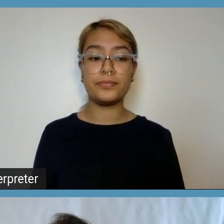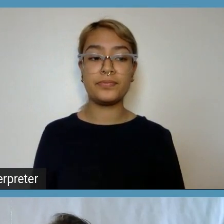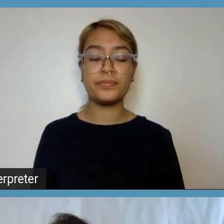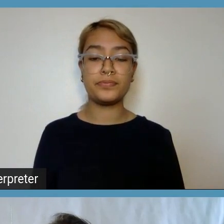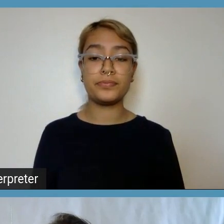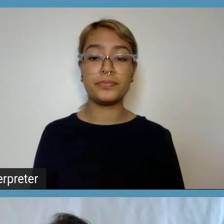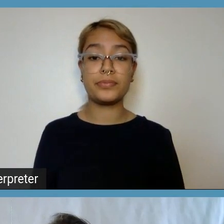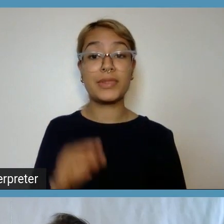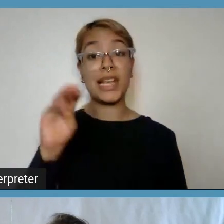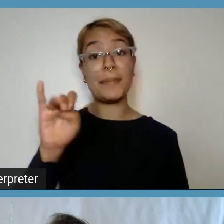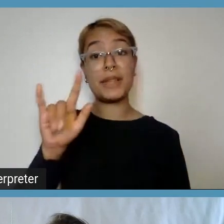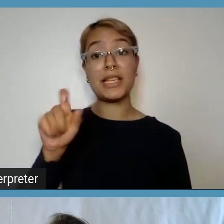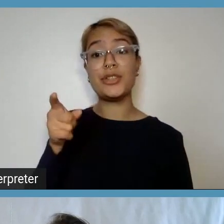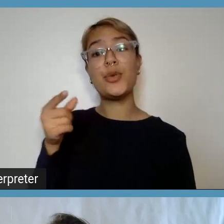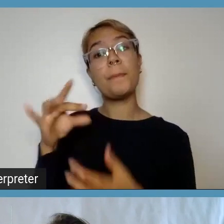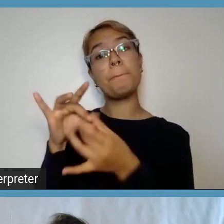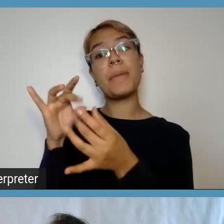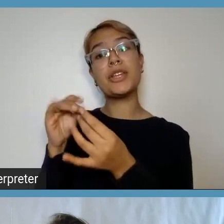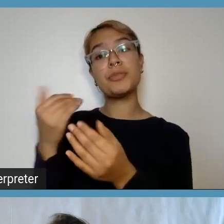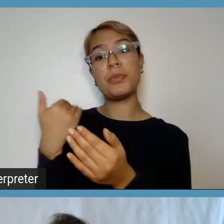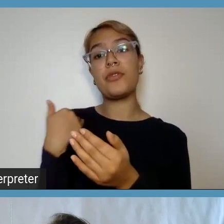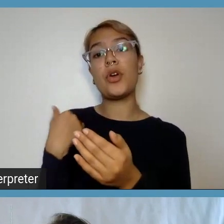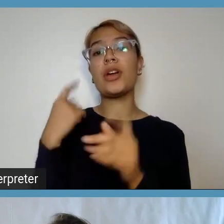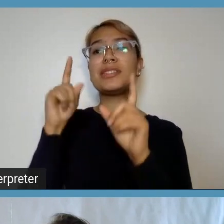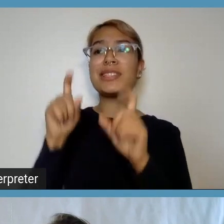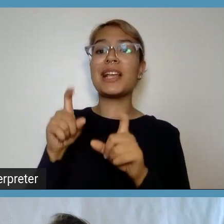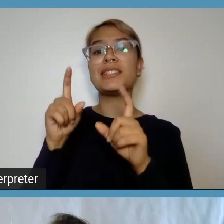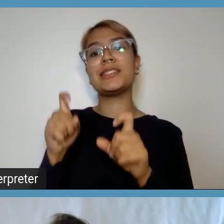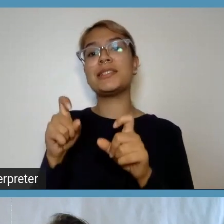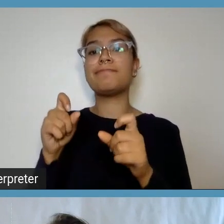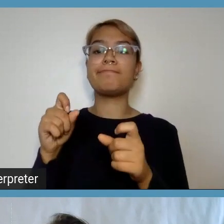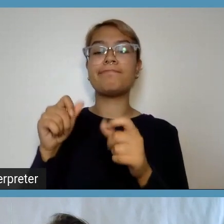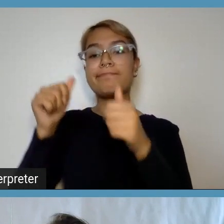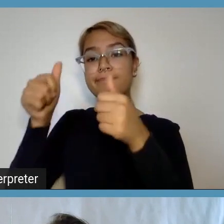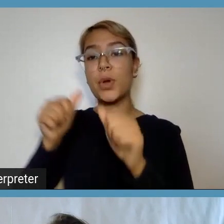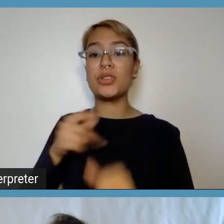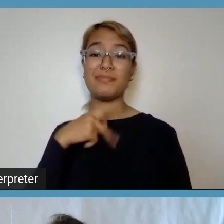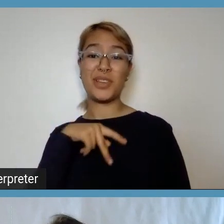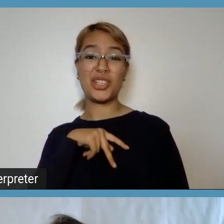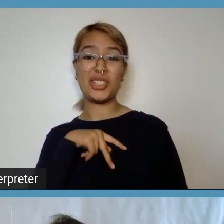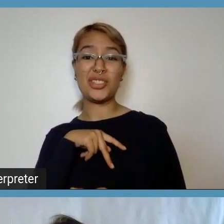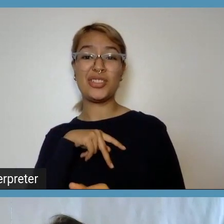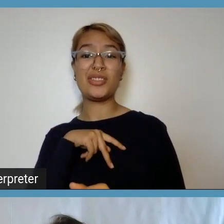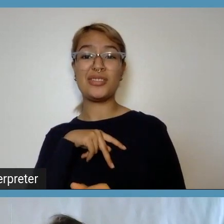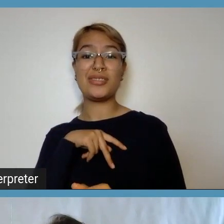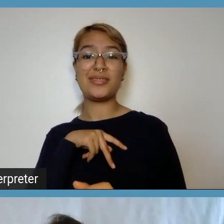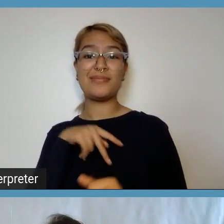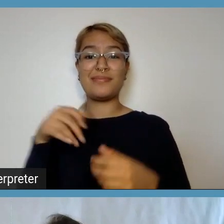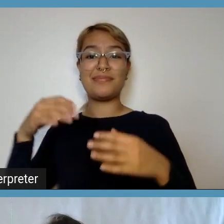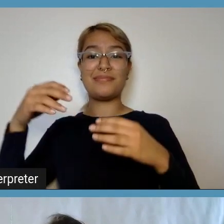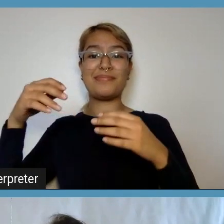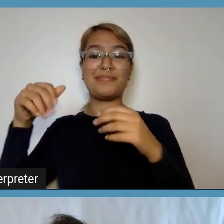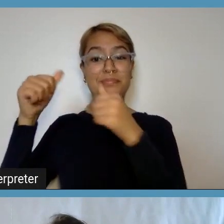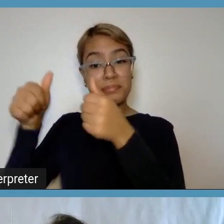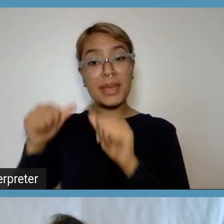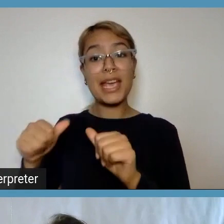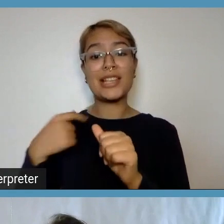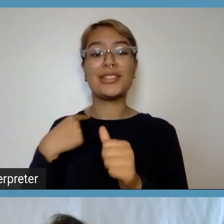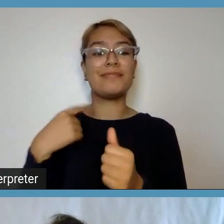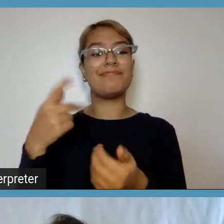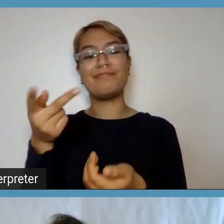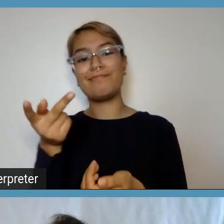So, Emily, you mentioned testing out posts on your personal account. And then Melissa and I were sort of chatting about,